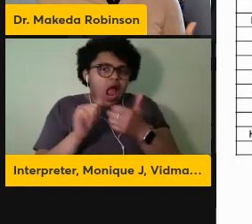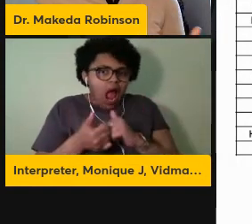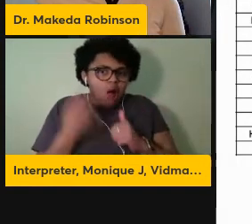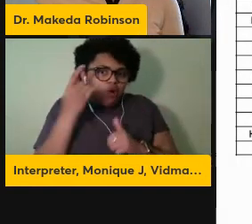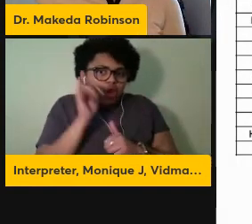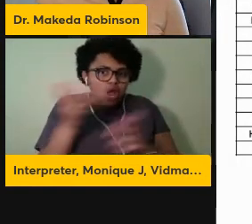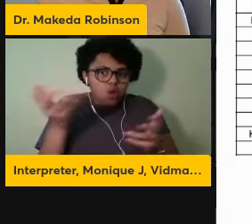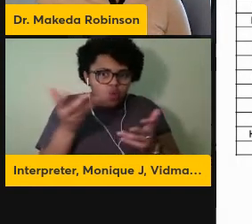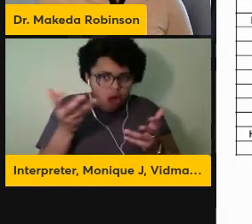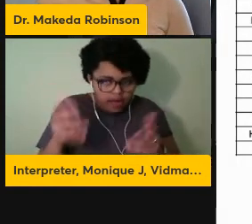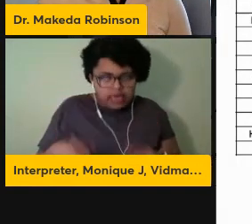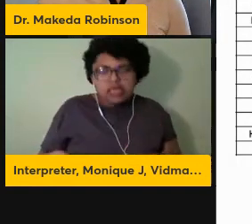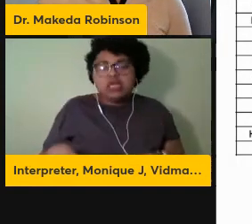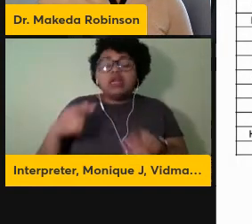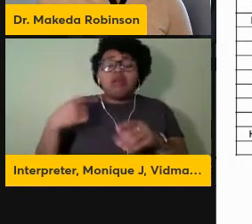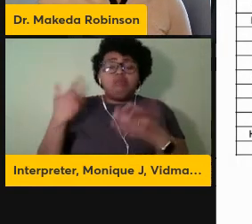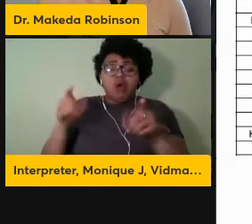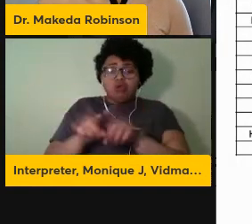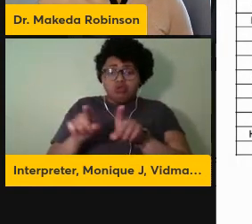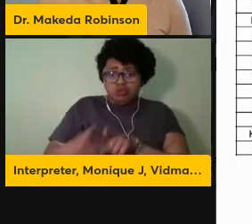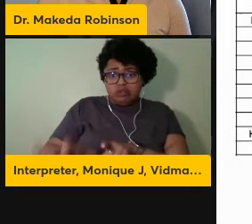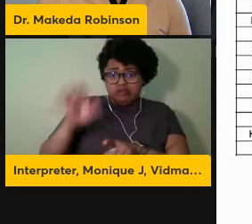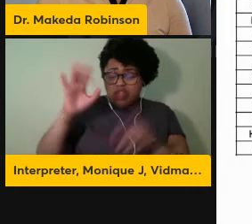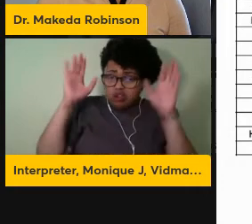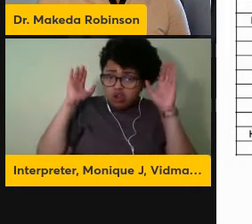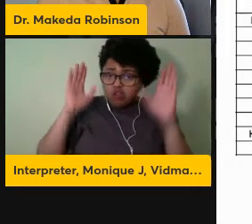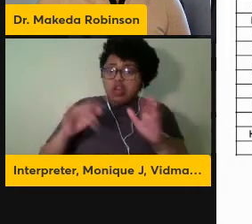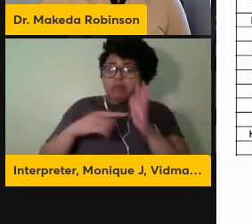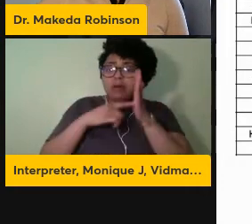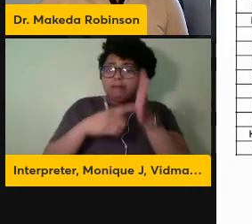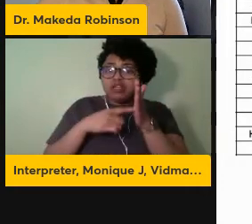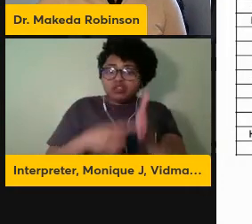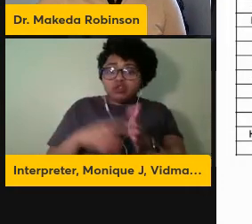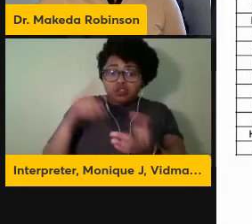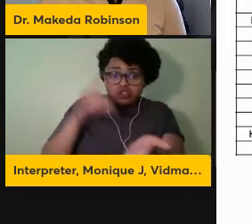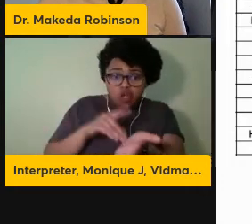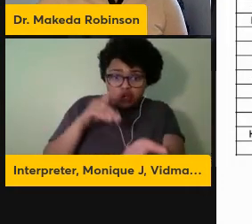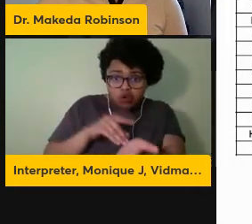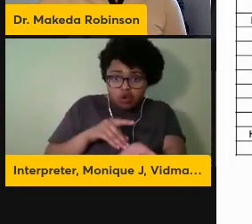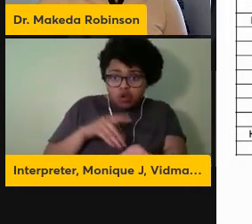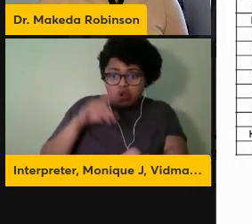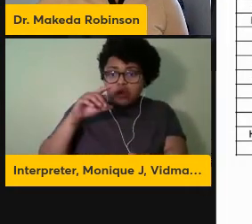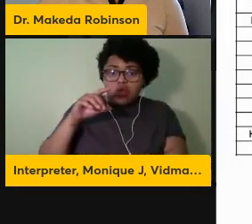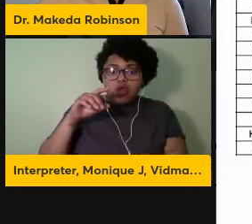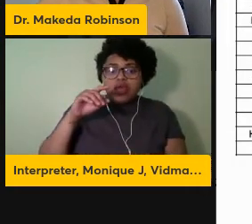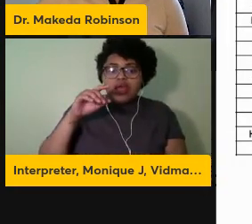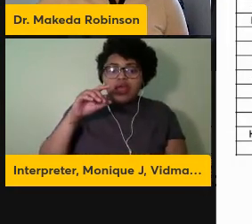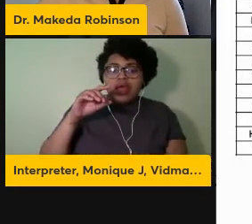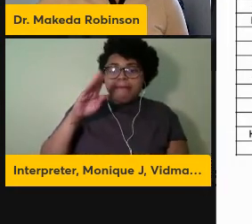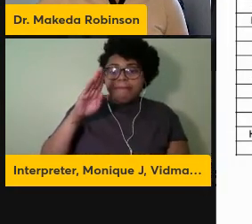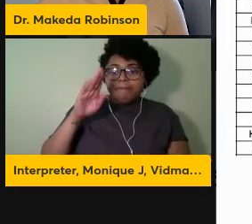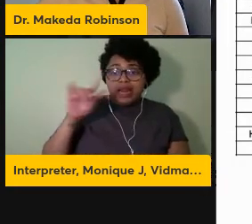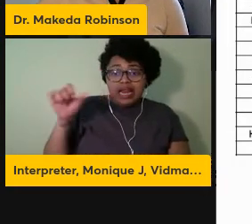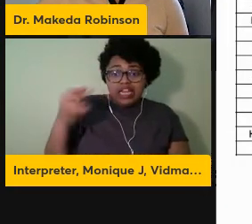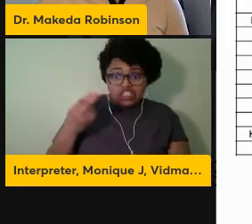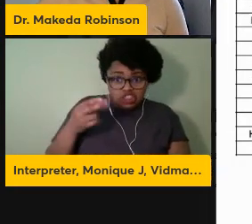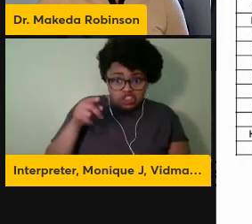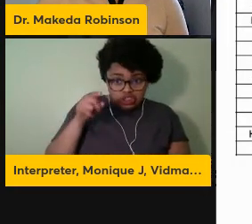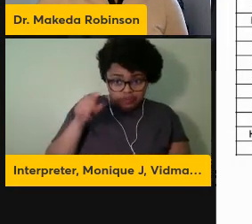I also found another incredible mentor, Dr. Catherine Blish at Stanford, who has been supporting me on this project. And so I've